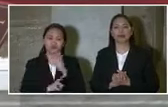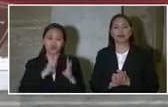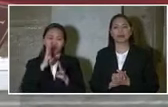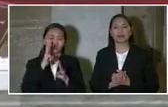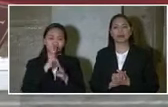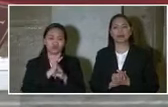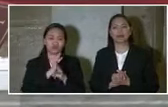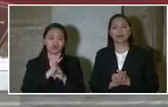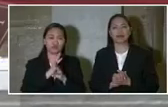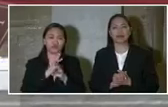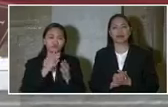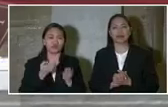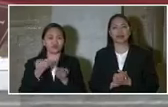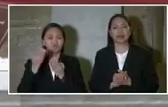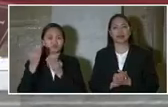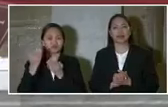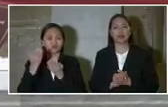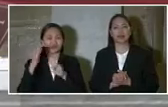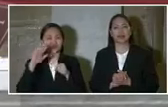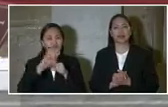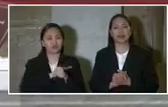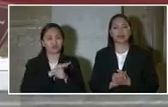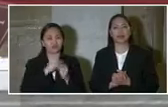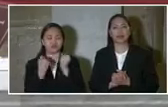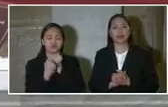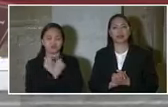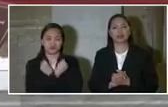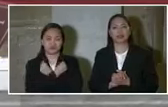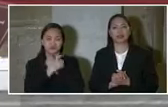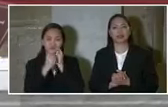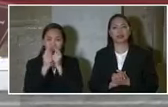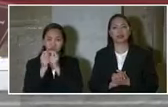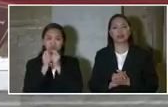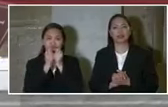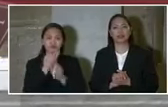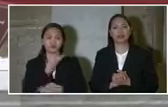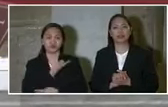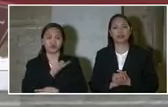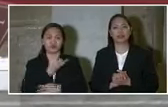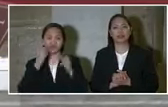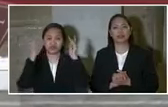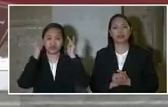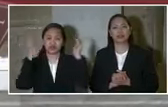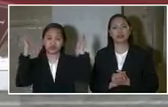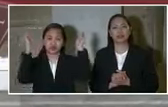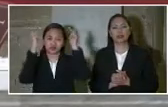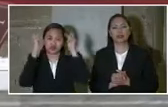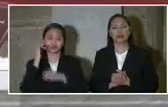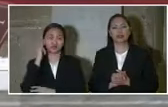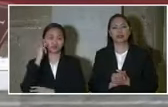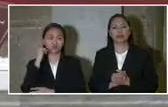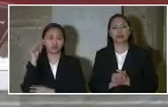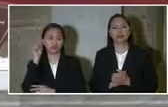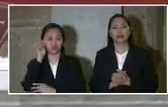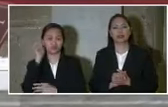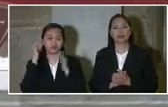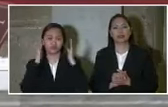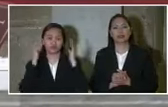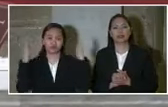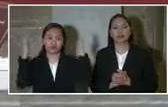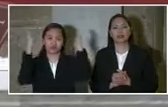world, and bring her to the fullness of charity. Together with Francis, our Pope, and Jose, our